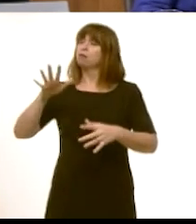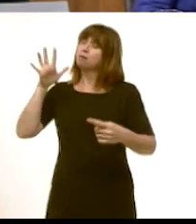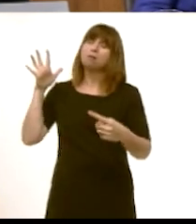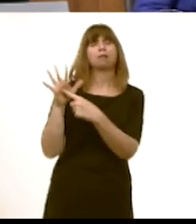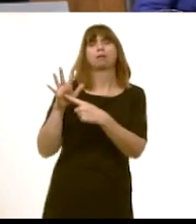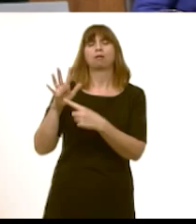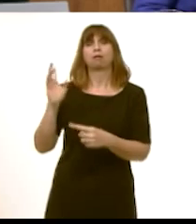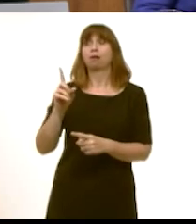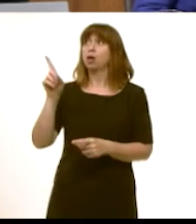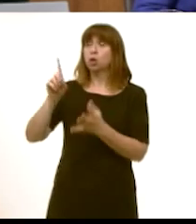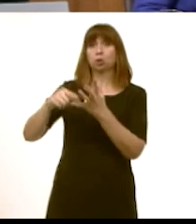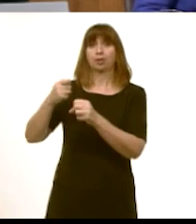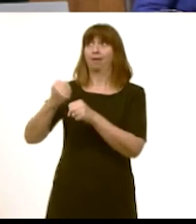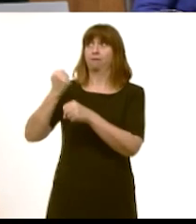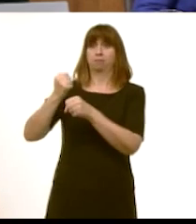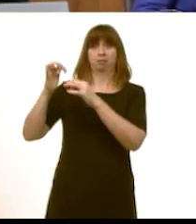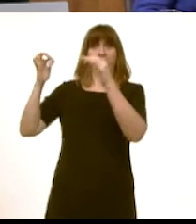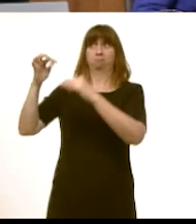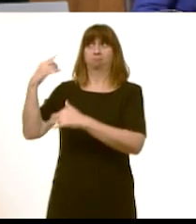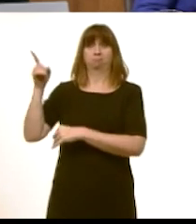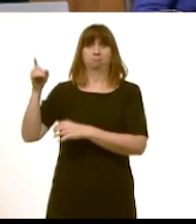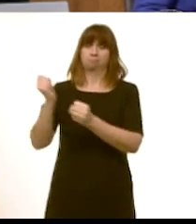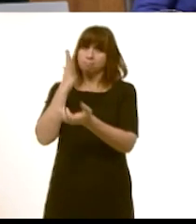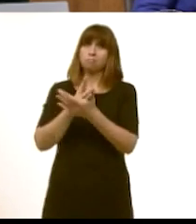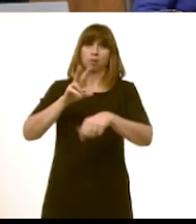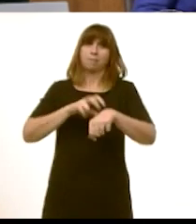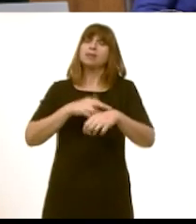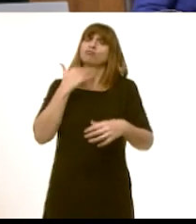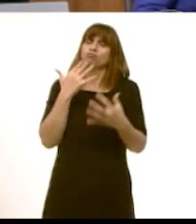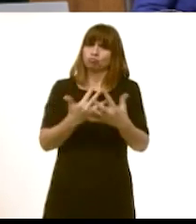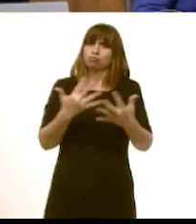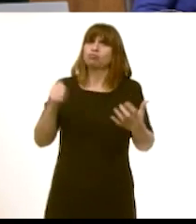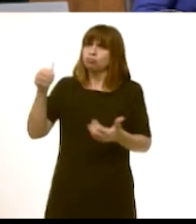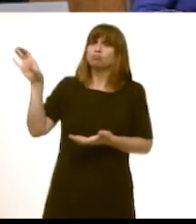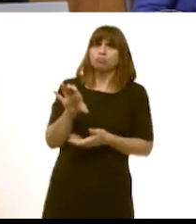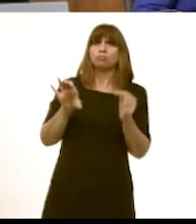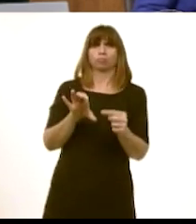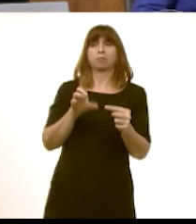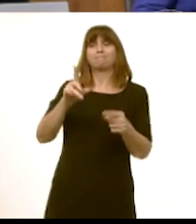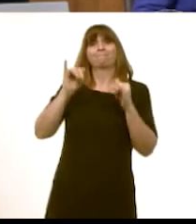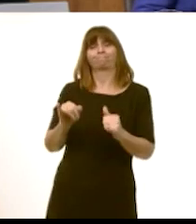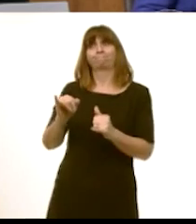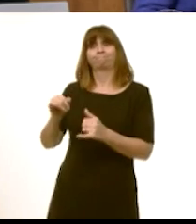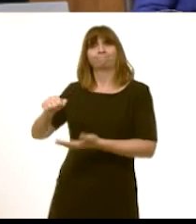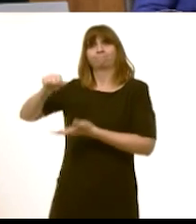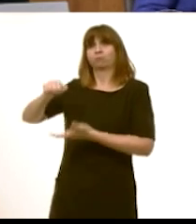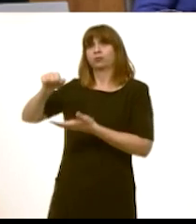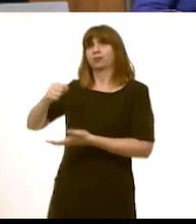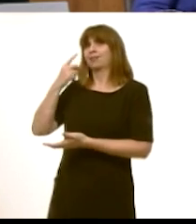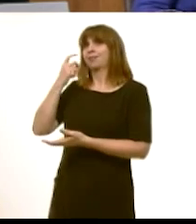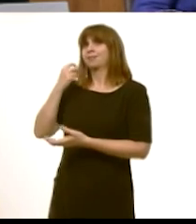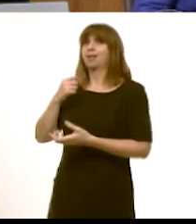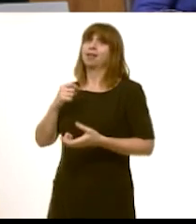the responsibility of the UK government to make sure that policing in Wales is properly funded. Unfortunately, the Chancellor and his comments